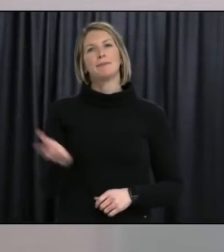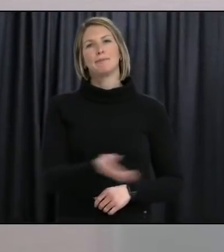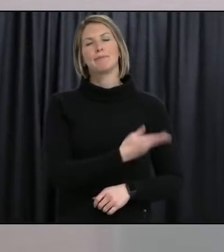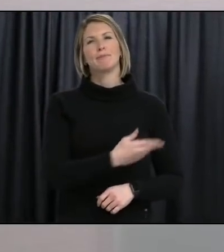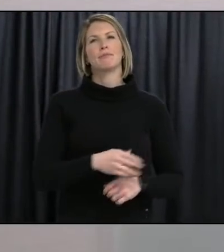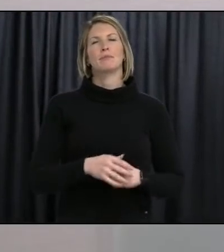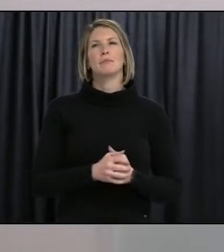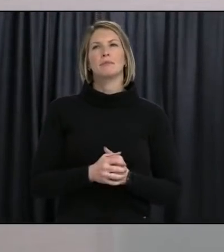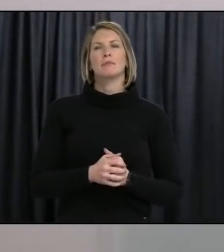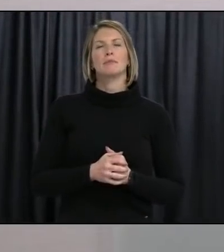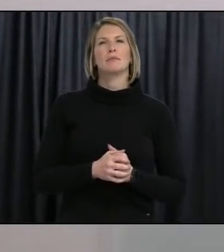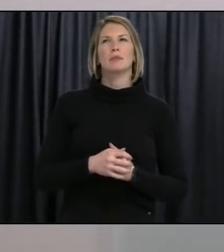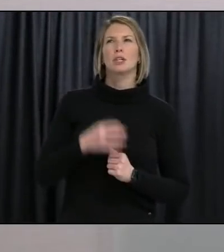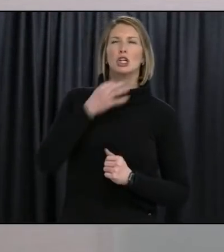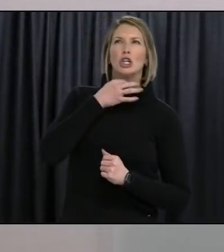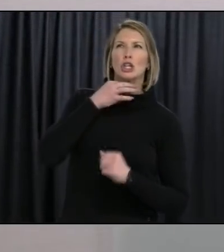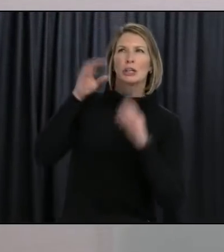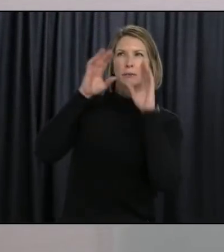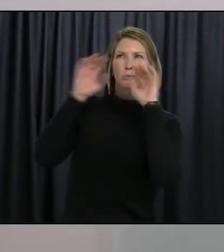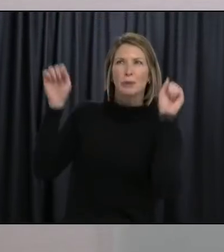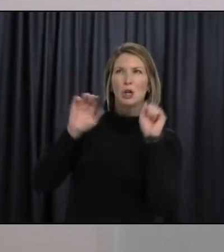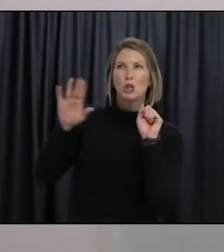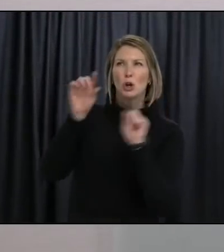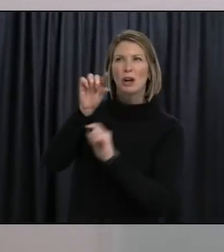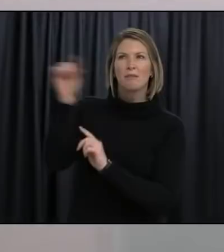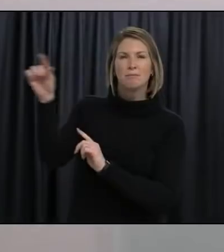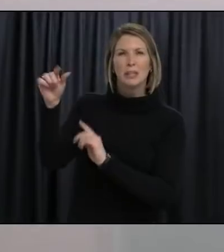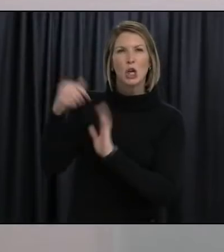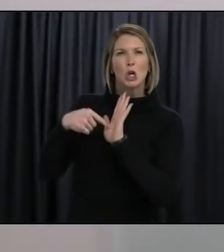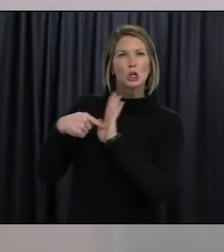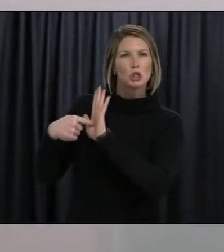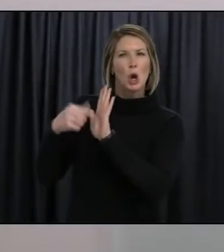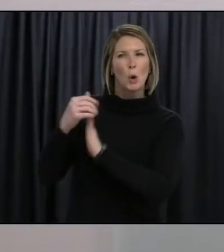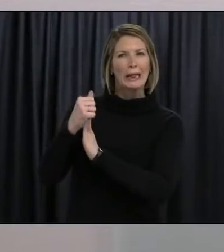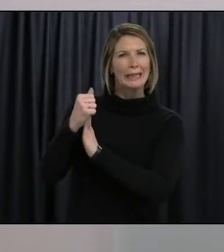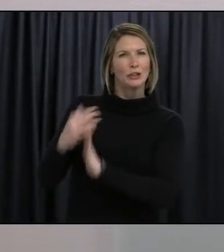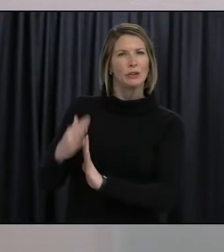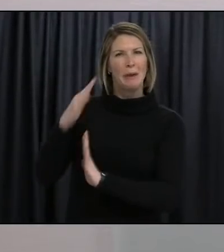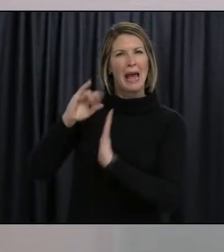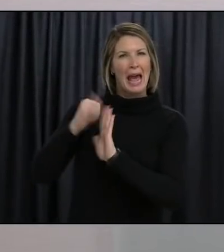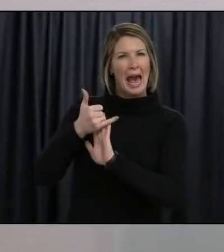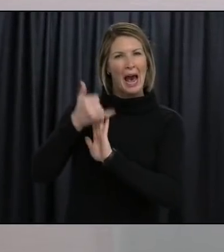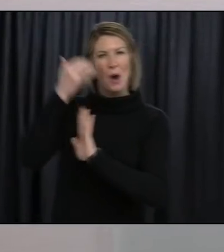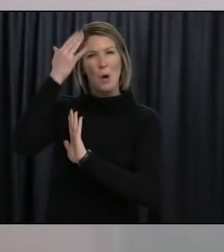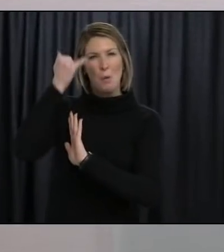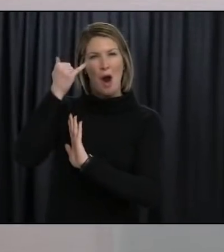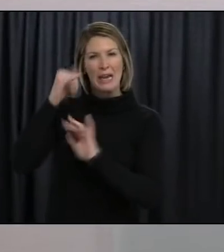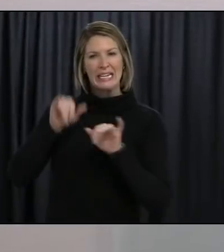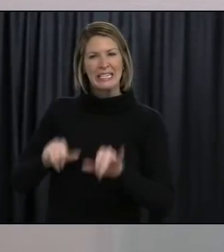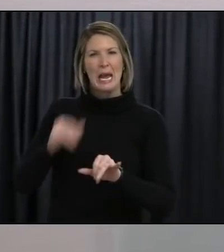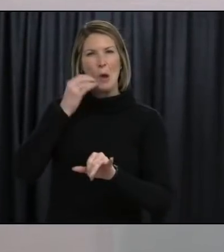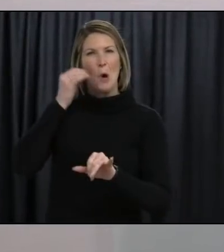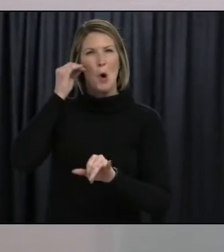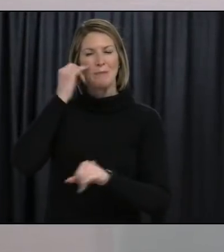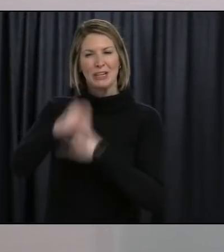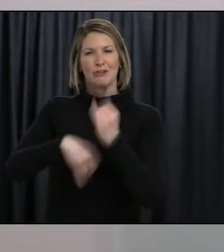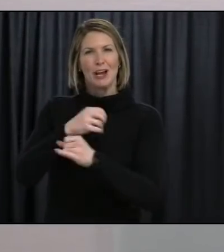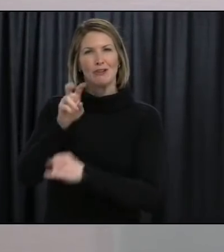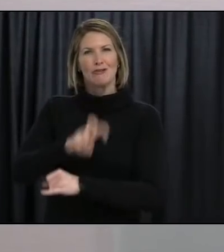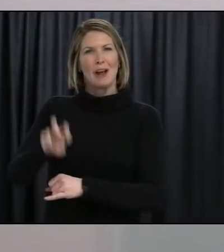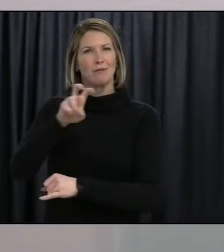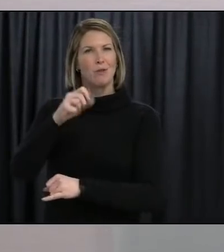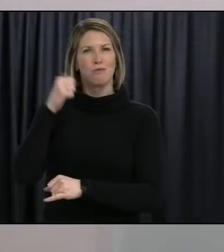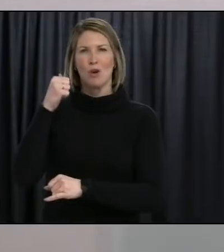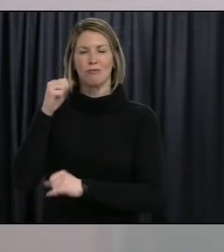Premier, you said your government is leading by example when it comes to international travel. Can you just be more specific on that?